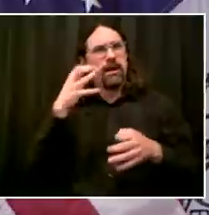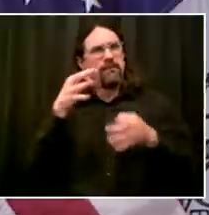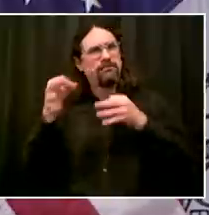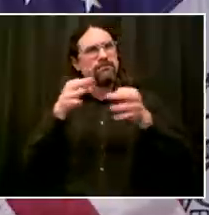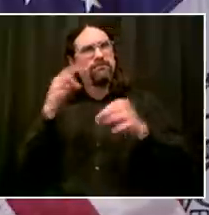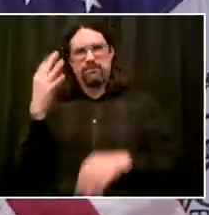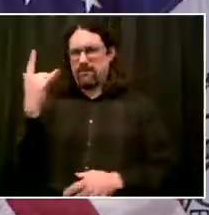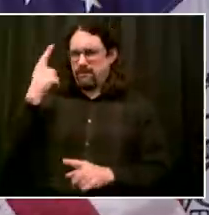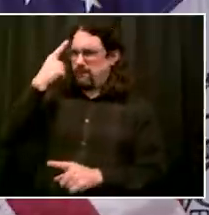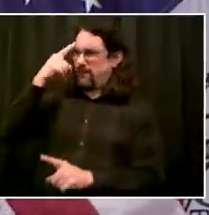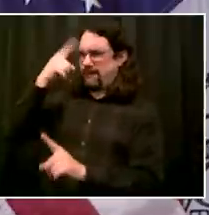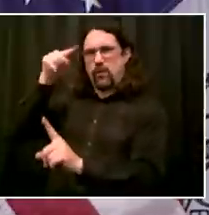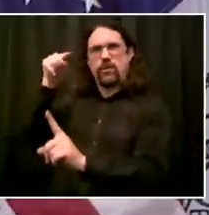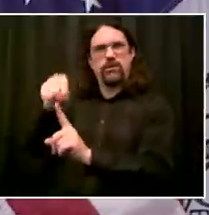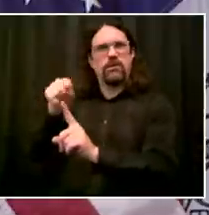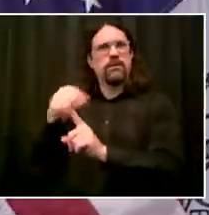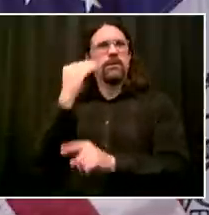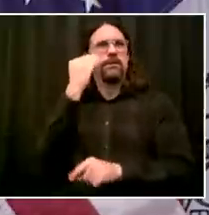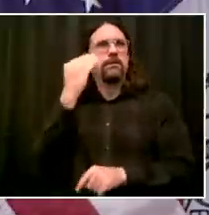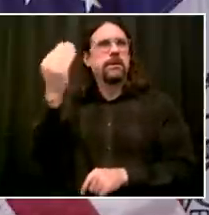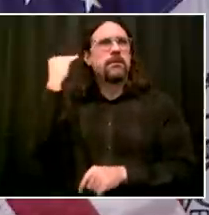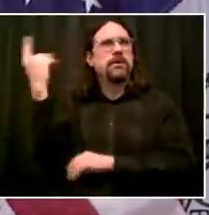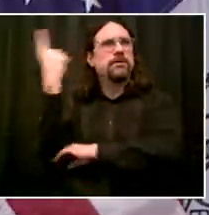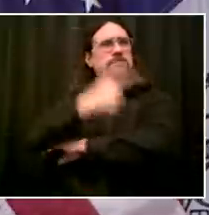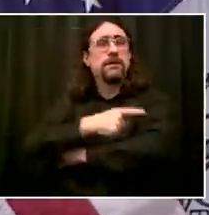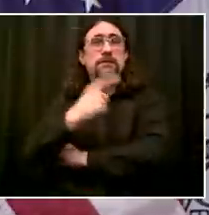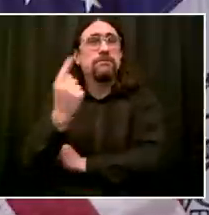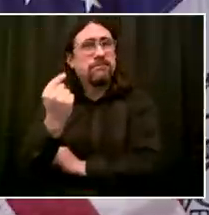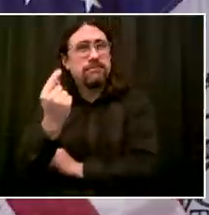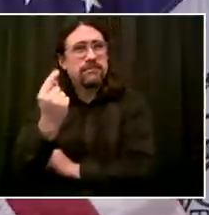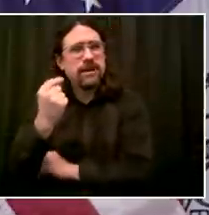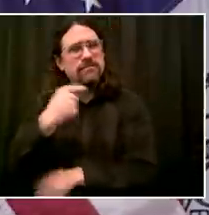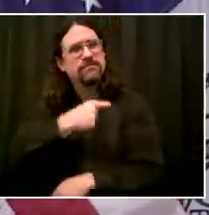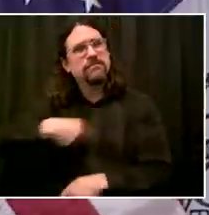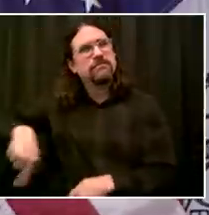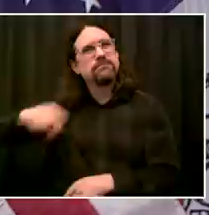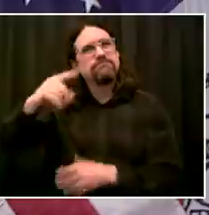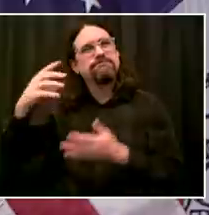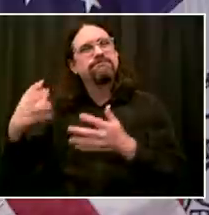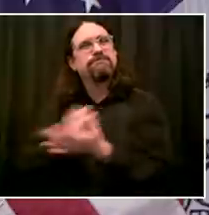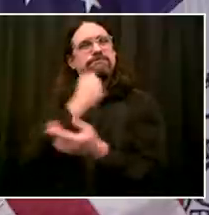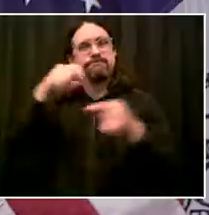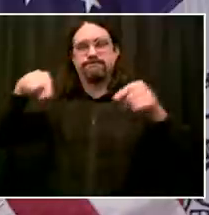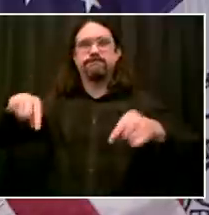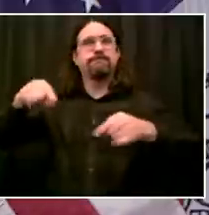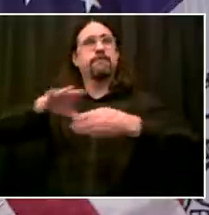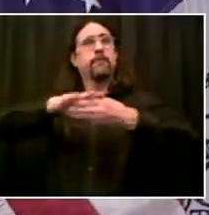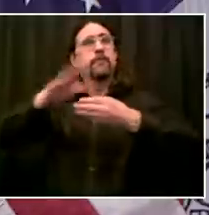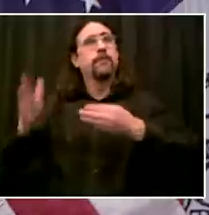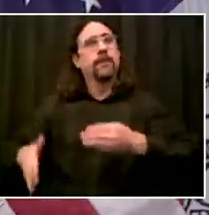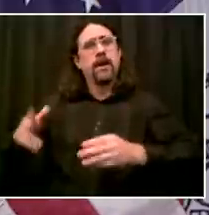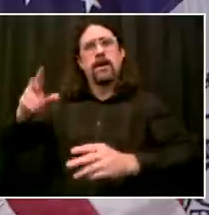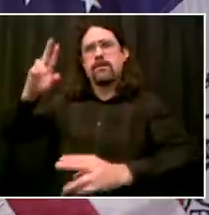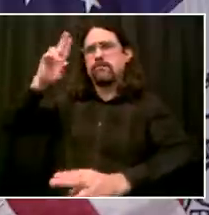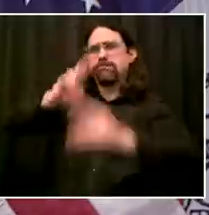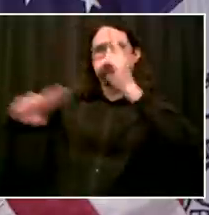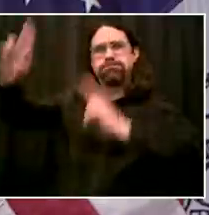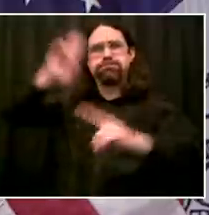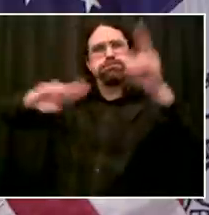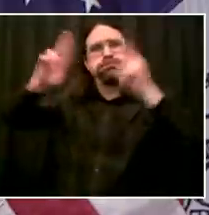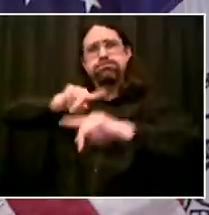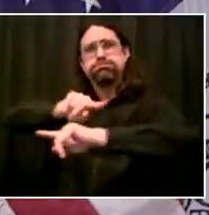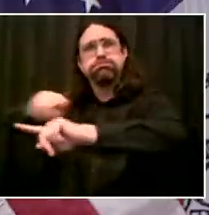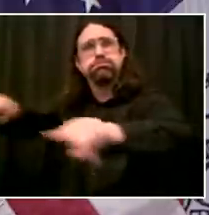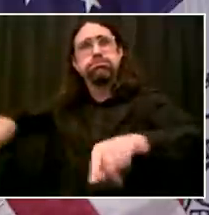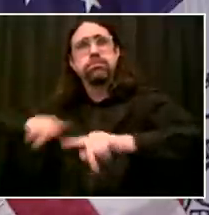the lives of those who gave their all for us, and to not ever let it be forgotten